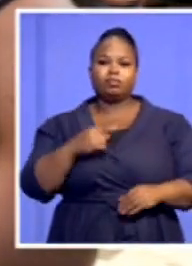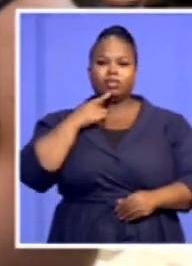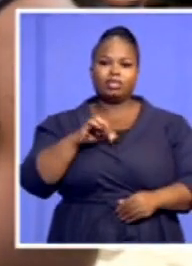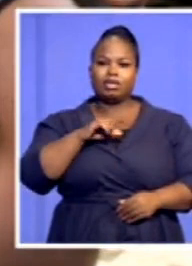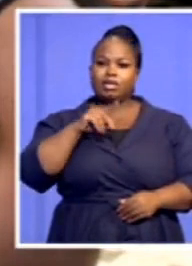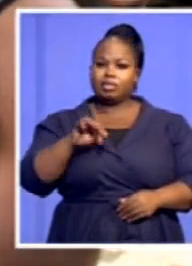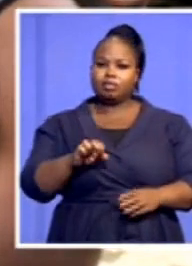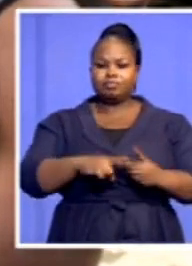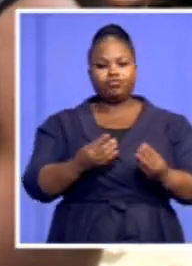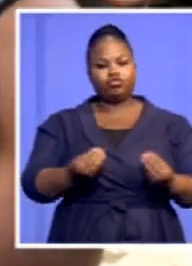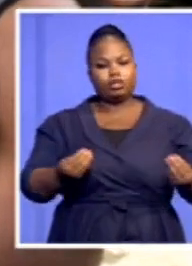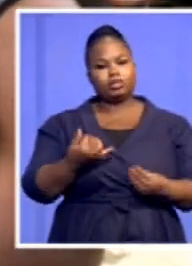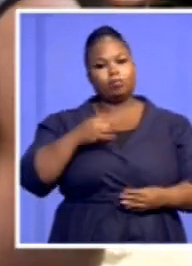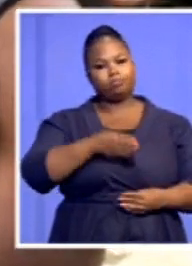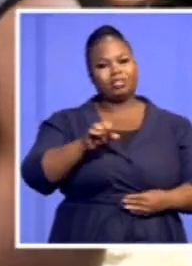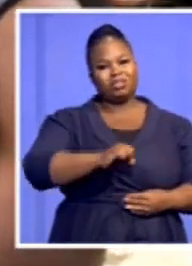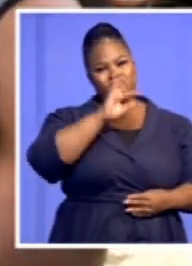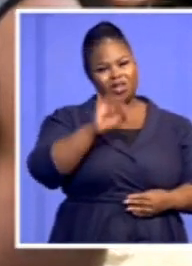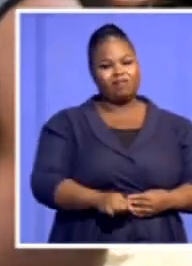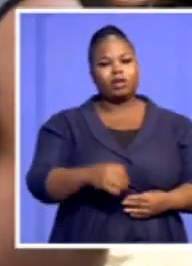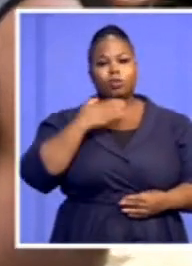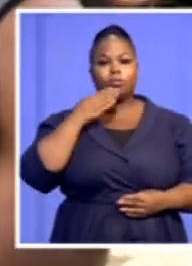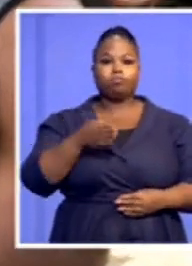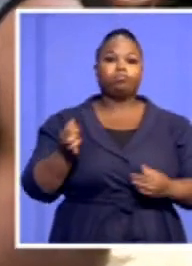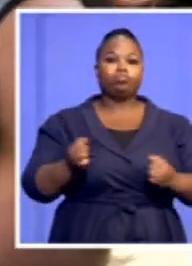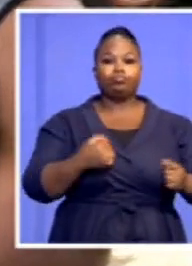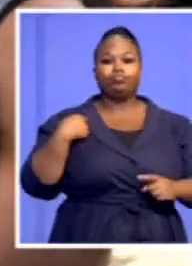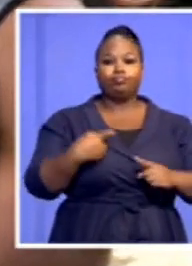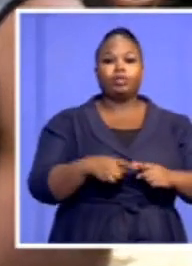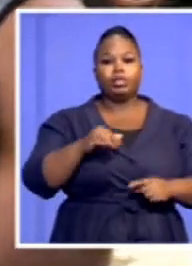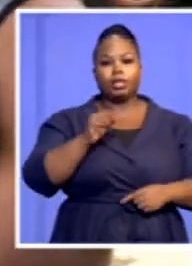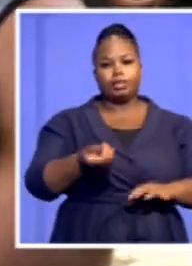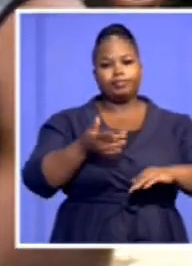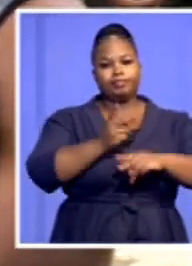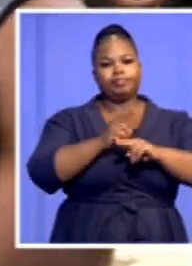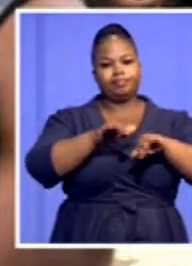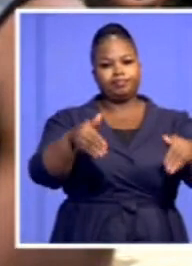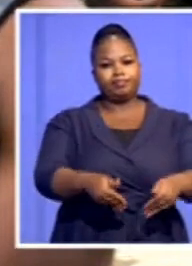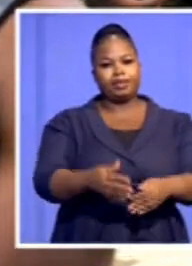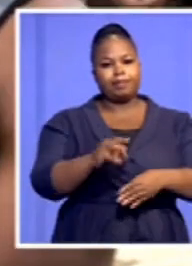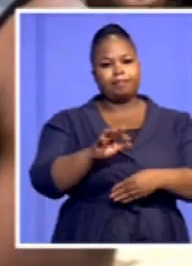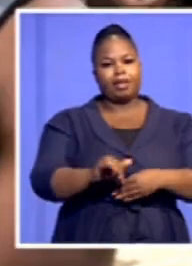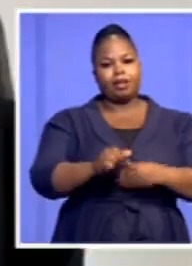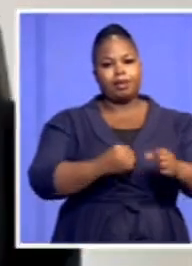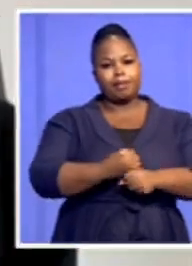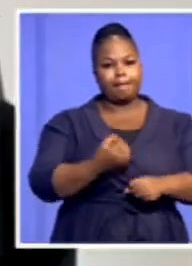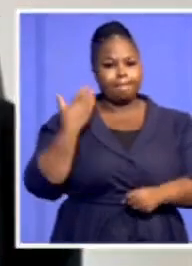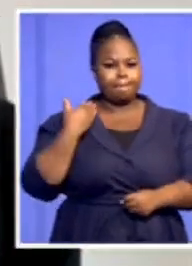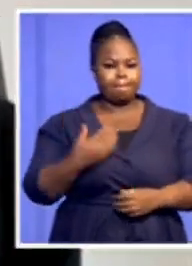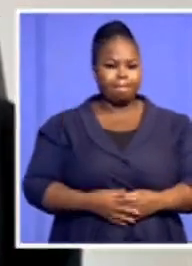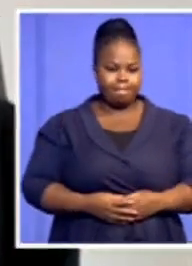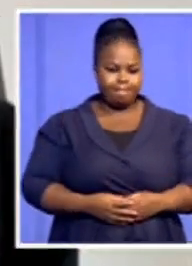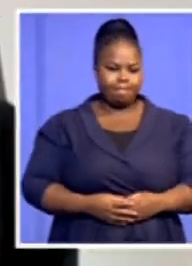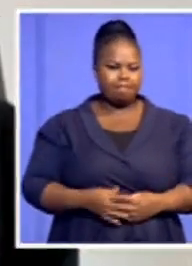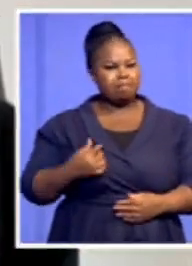Africa and have been since Lindani's funeral in May last year. I think they're doing okay. I don't want to